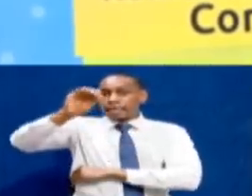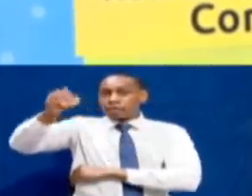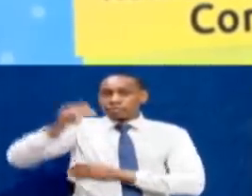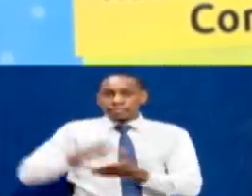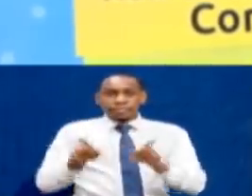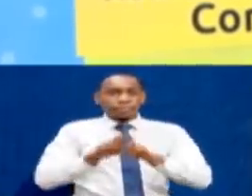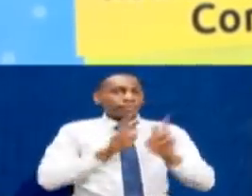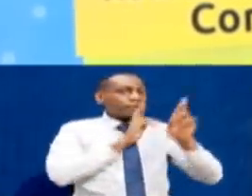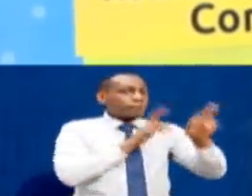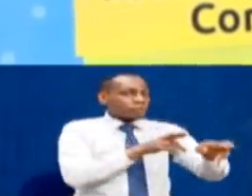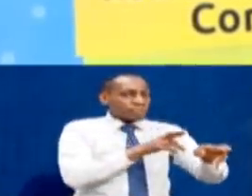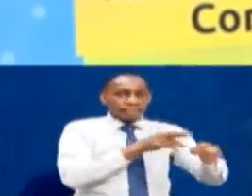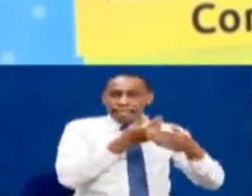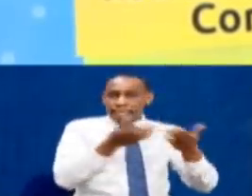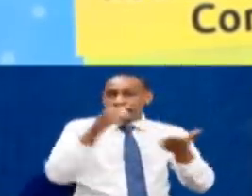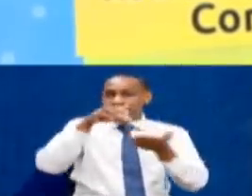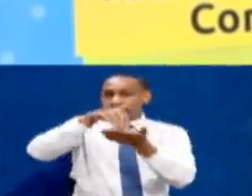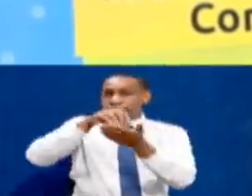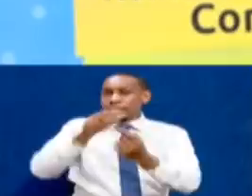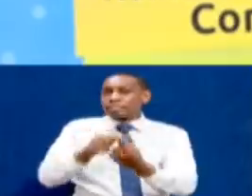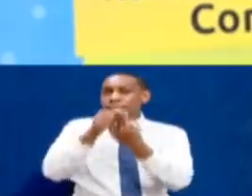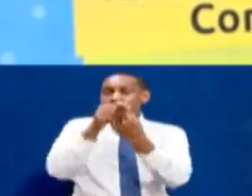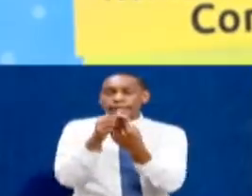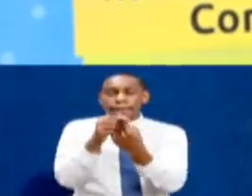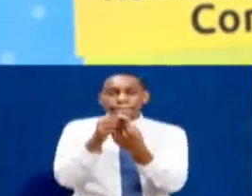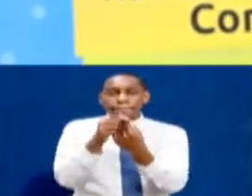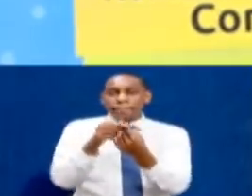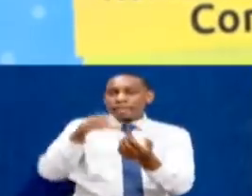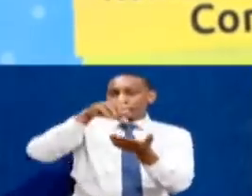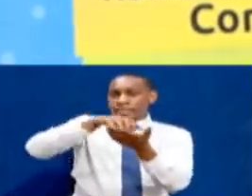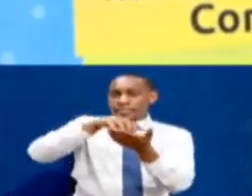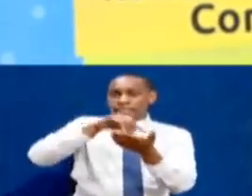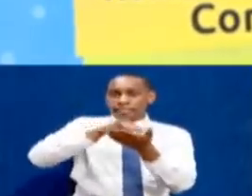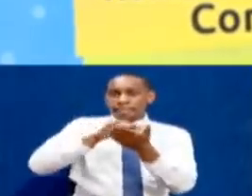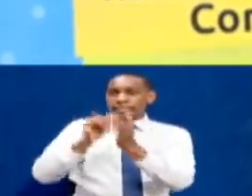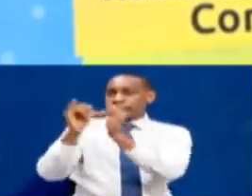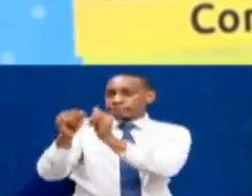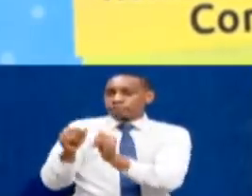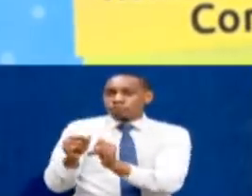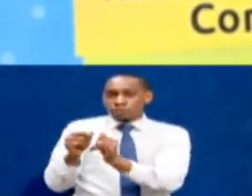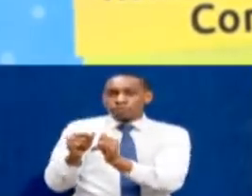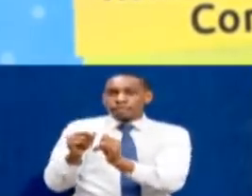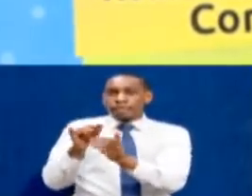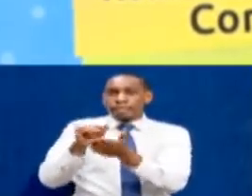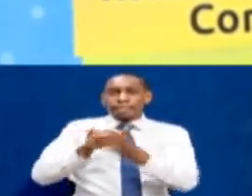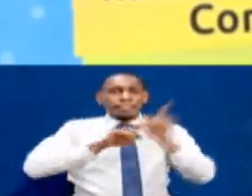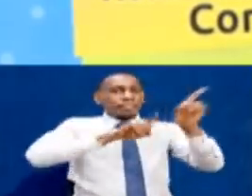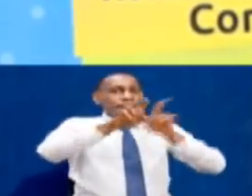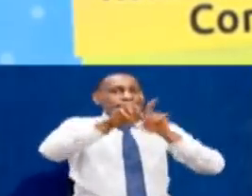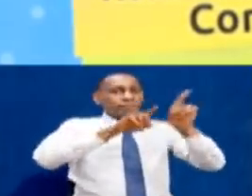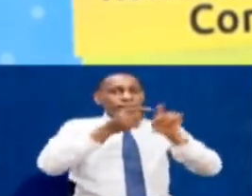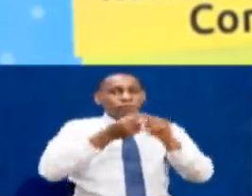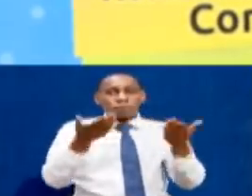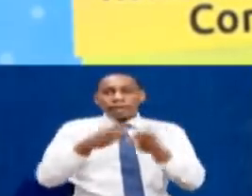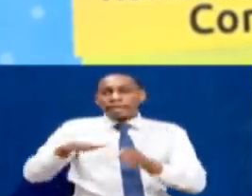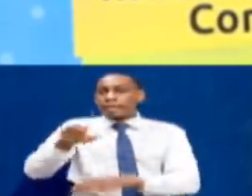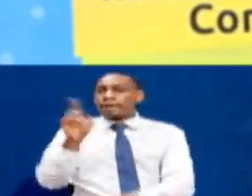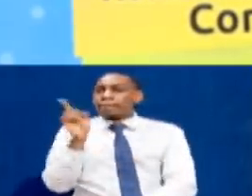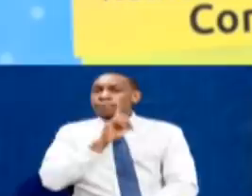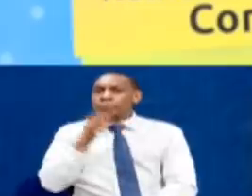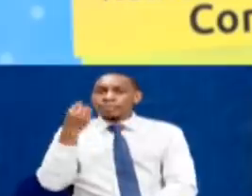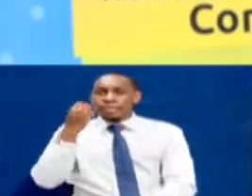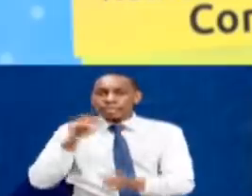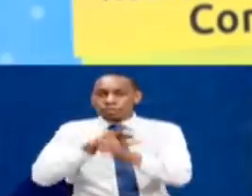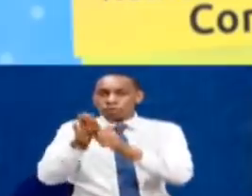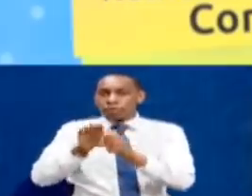into the counties, and reporting any case, particularly the cases of individuals who have traveled from epicenters of the